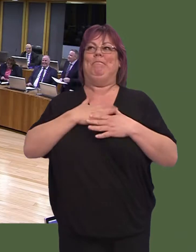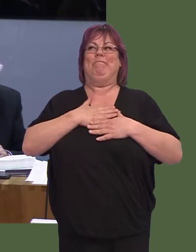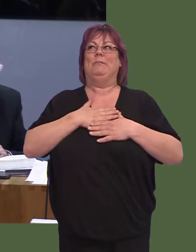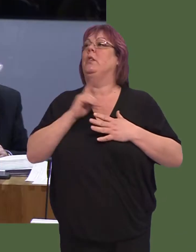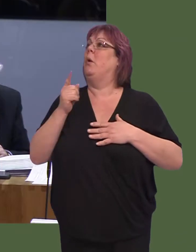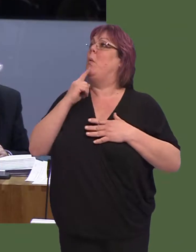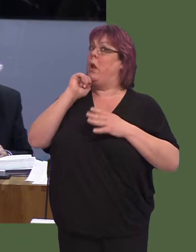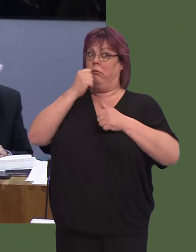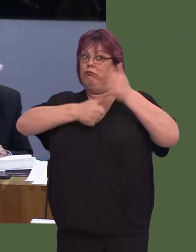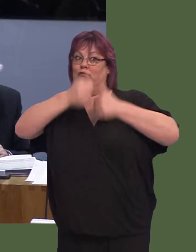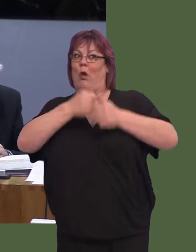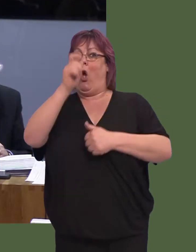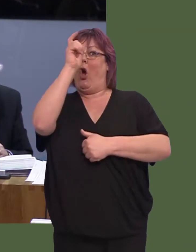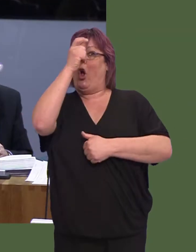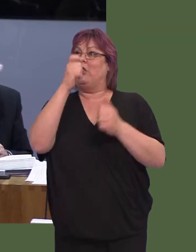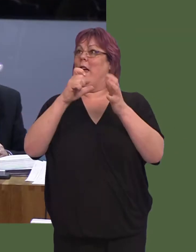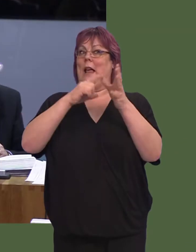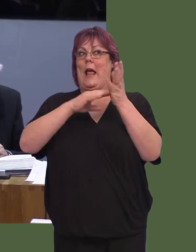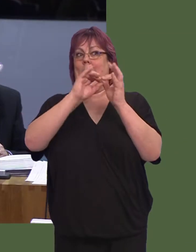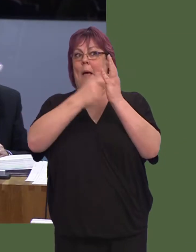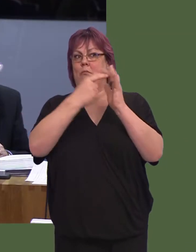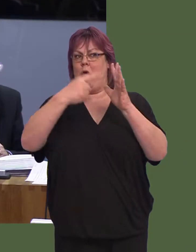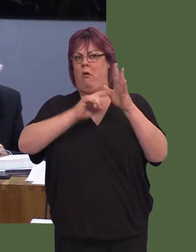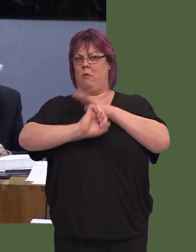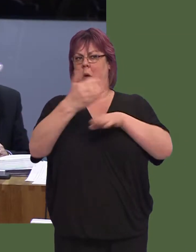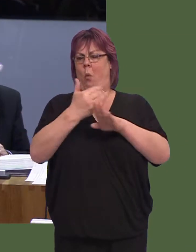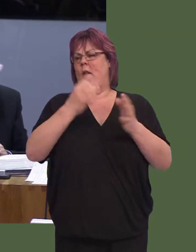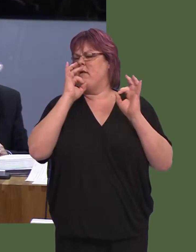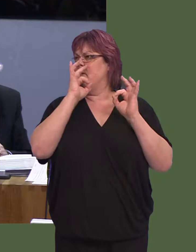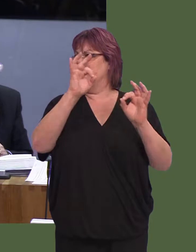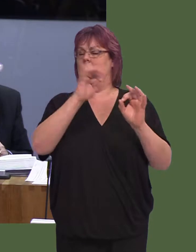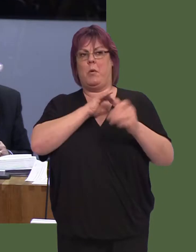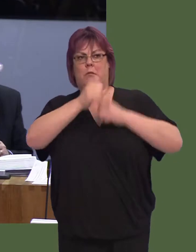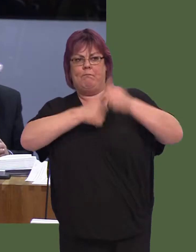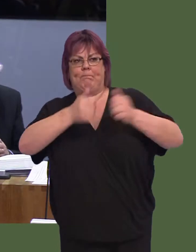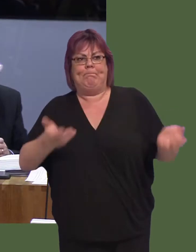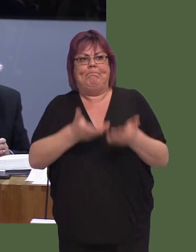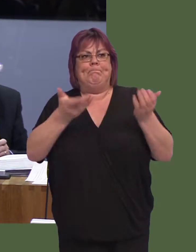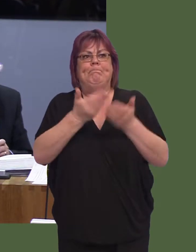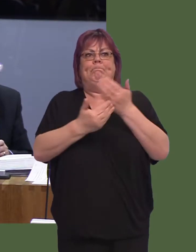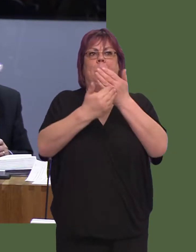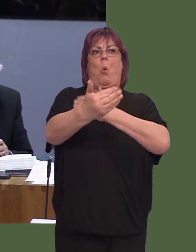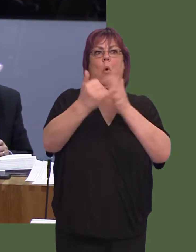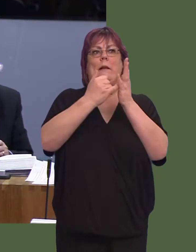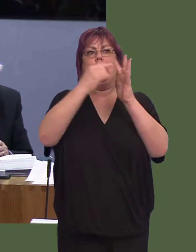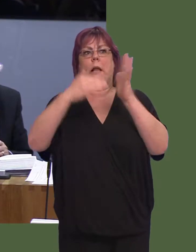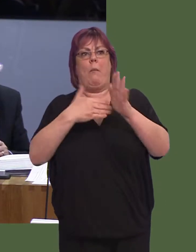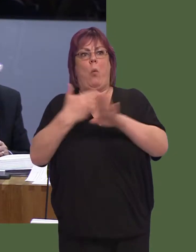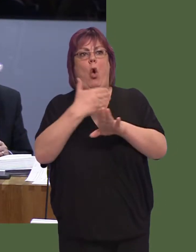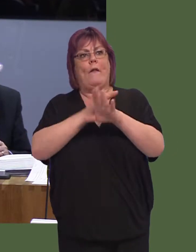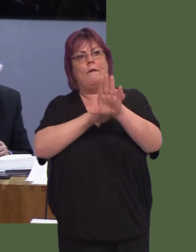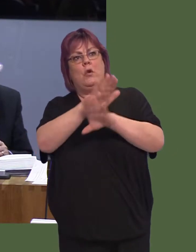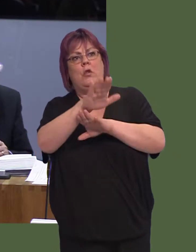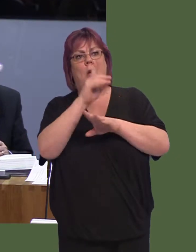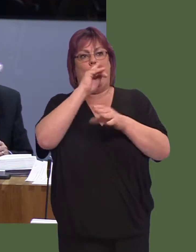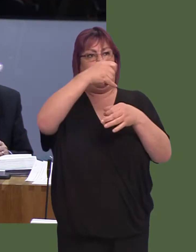Will you congratulate Coleg Cambria, for example, for the excellent work that it is doing in promoting STEM careers? It's got some